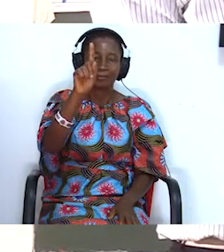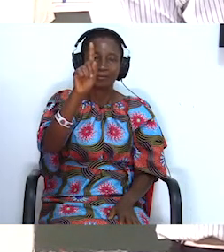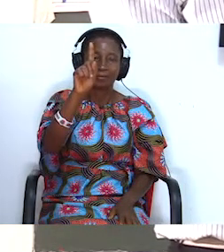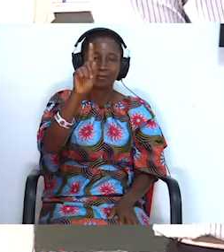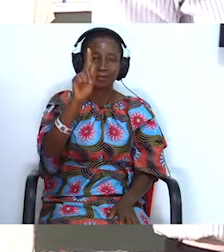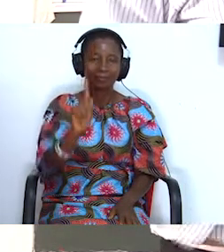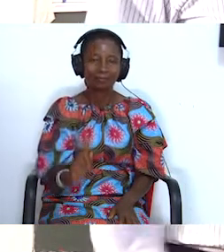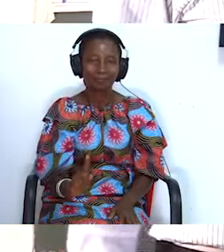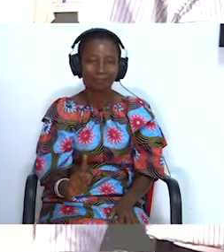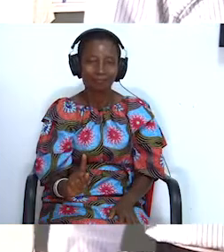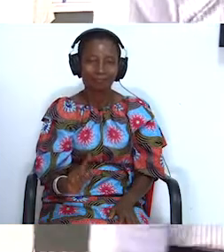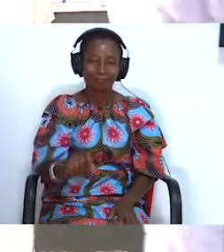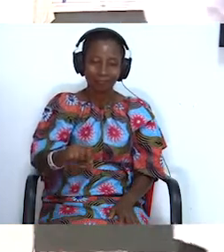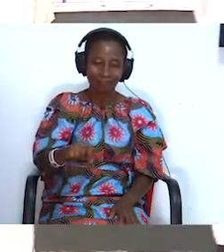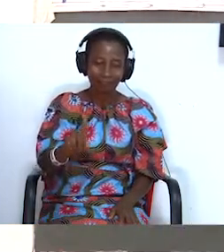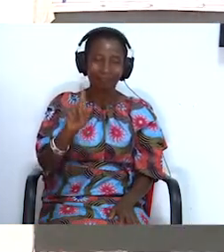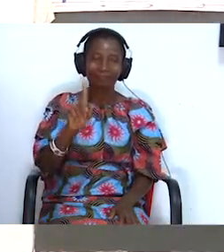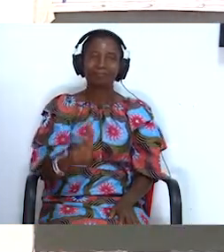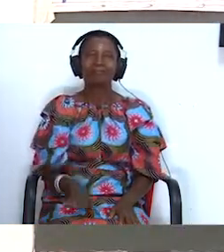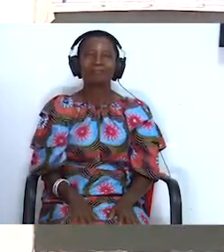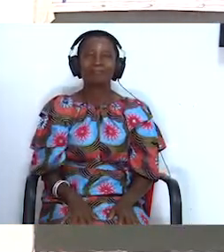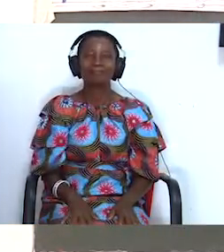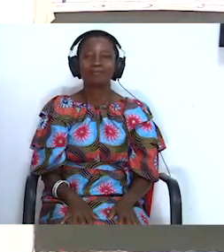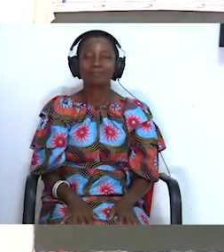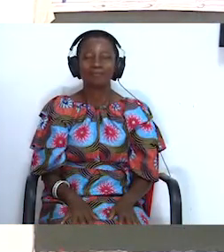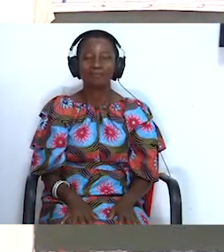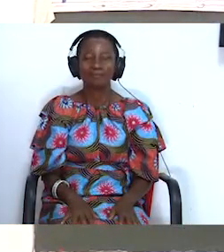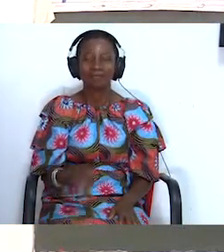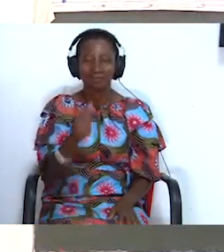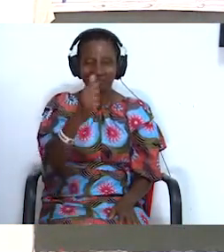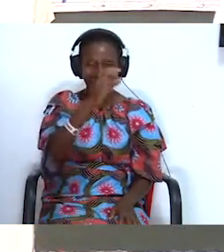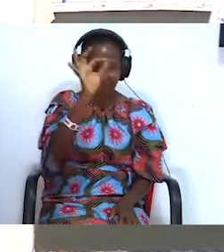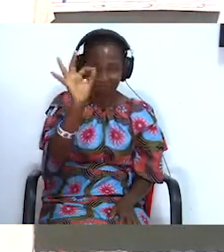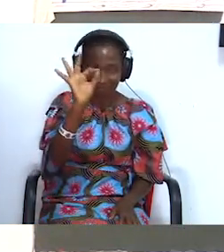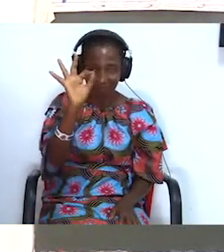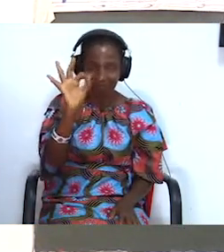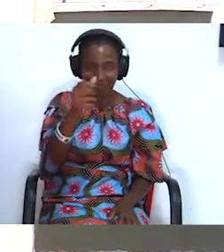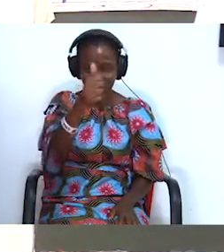down, and a flick. Very good.